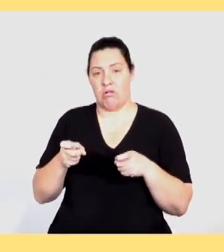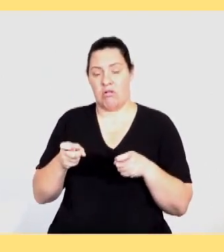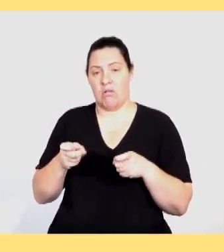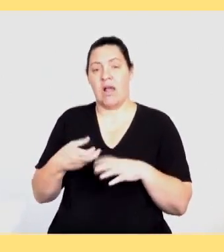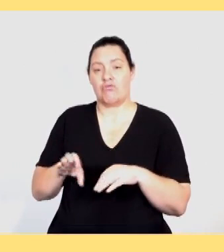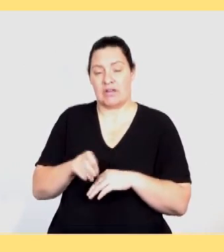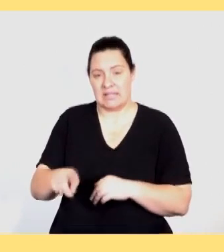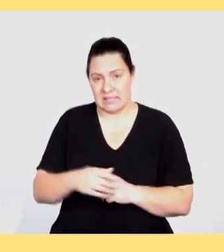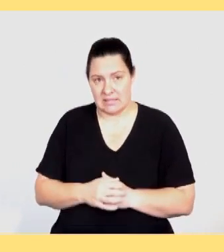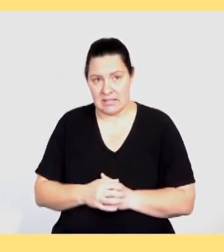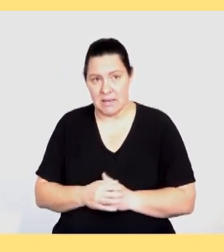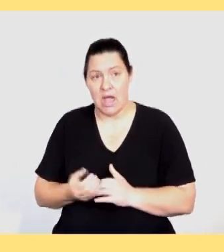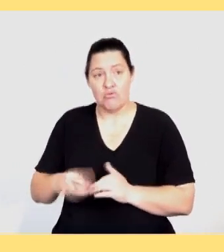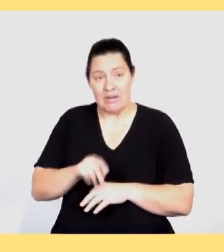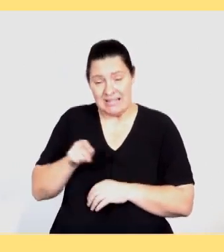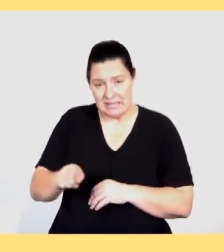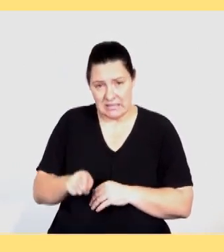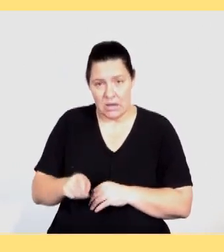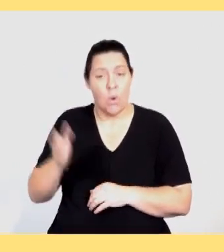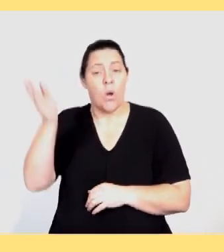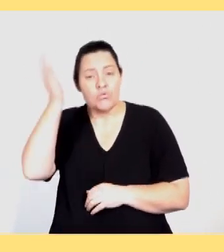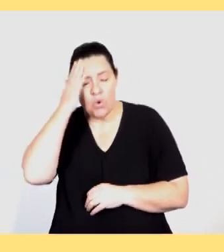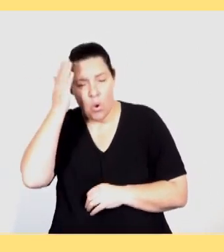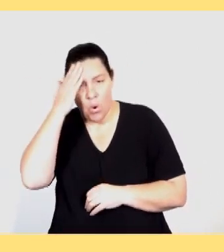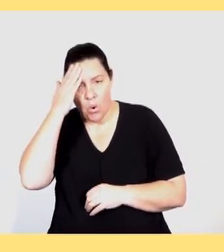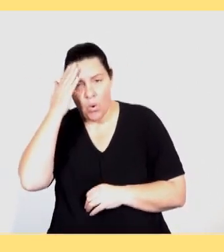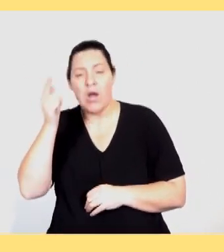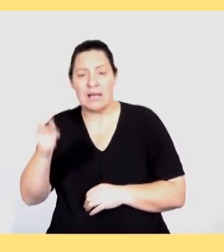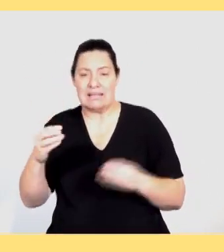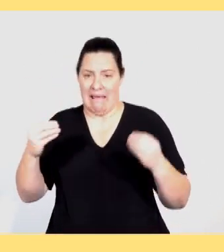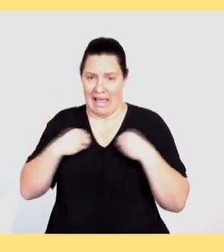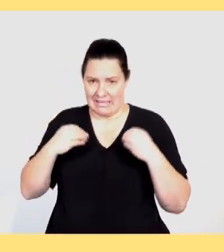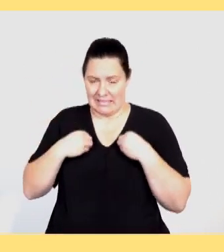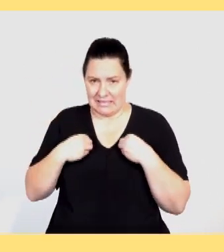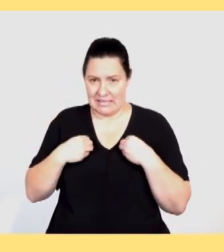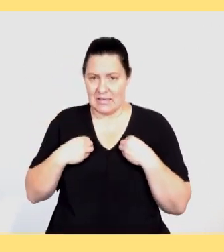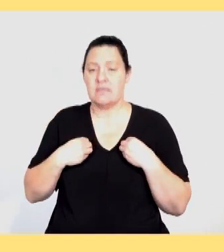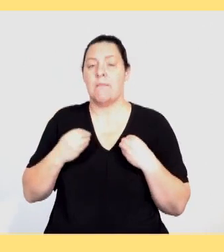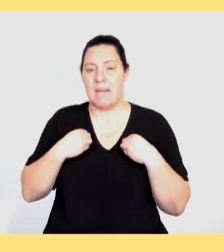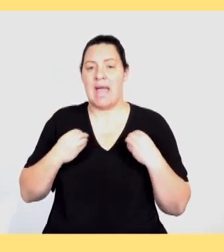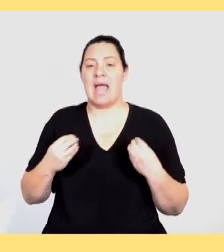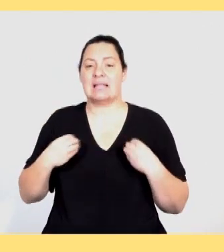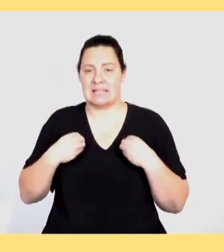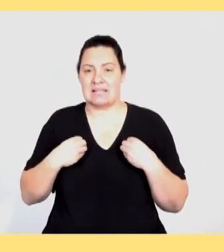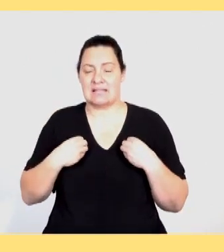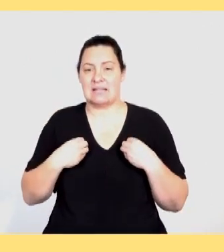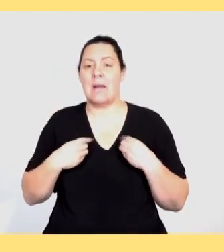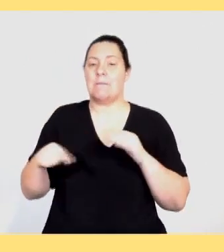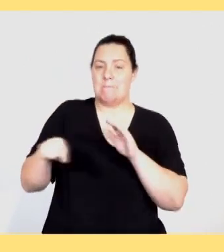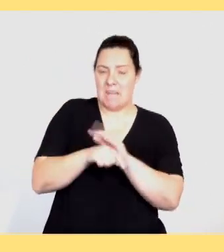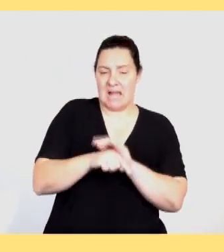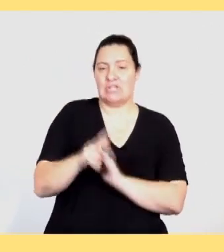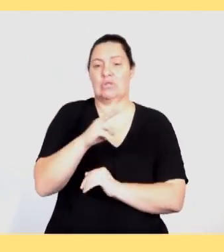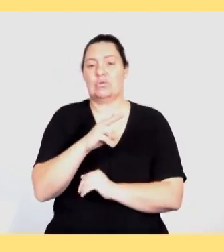control. And if I credit my debtors control, knowing that debtors control is an asset, that means my asset is going to